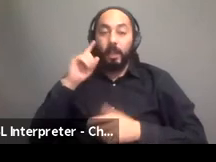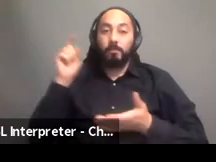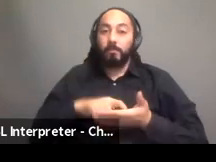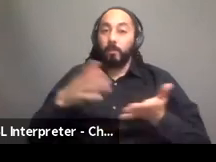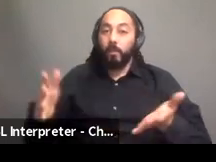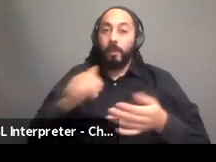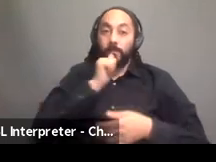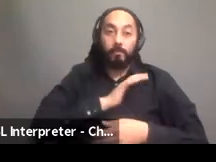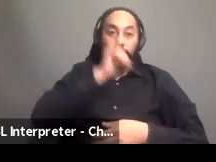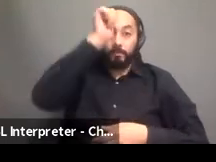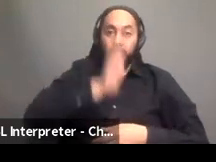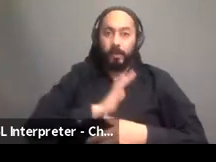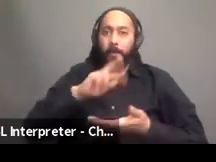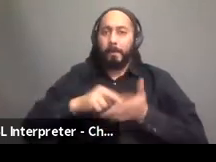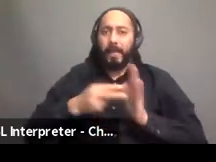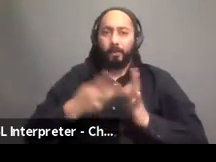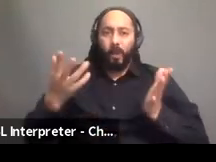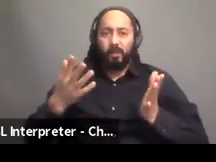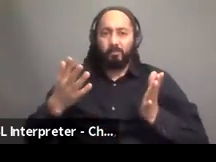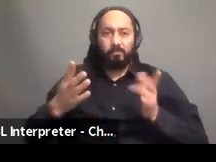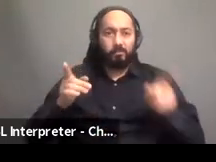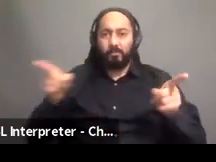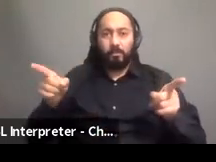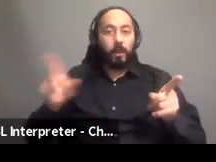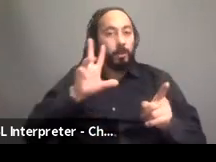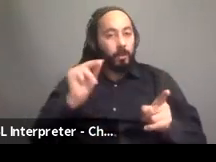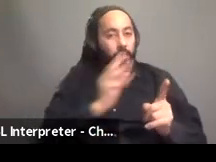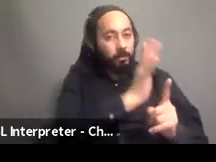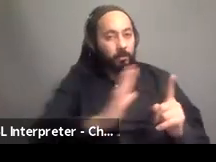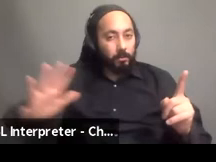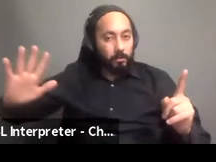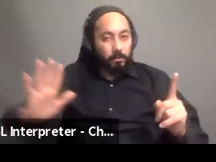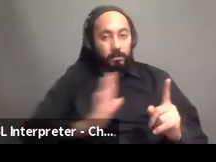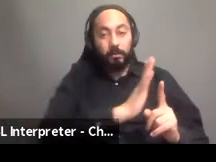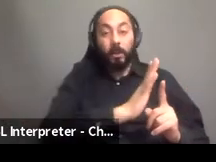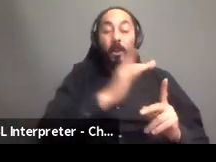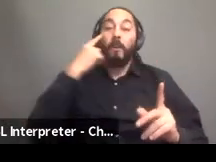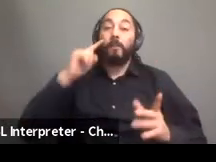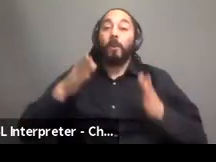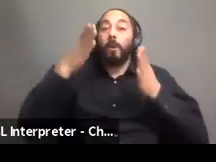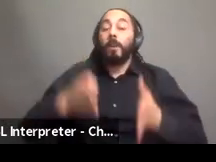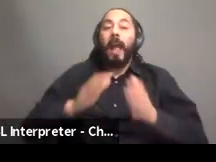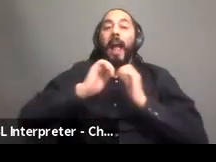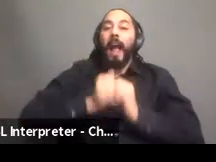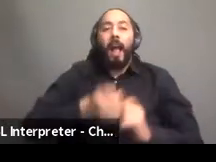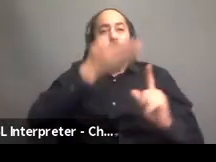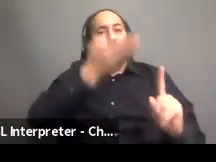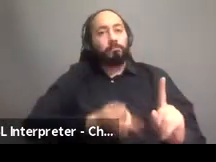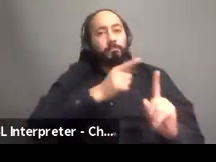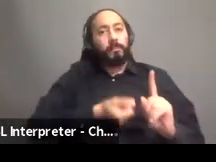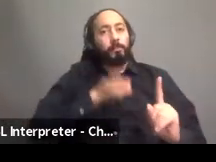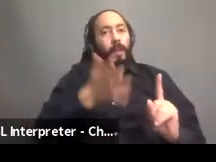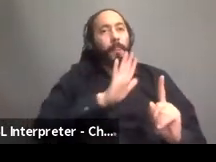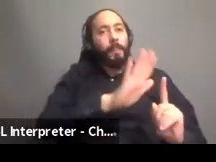is a spectrum. It's only for the individual to determine how they identify and how they express their gender. It's also up to them